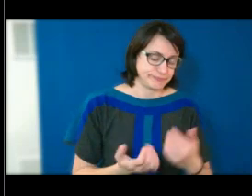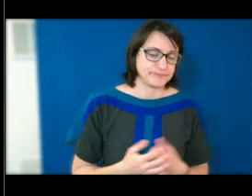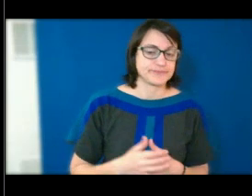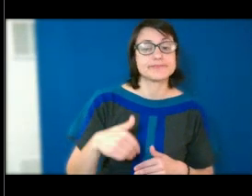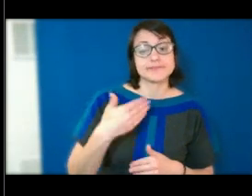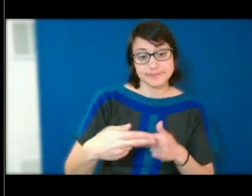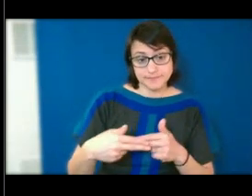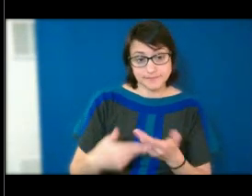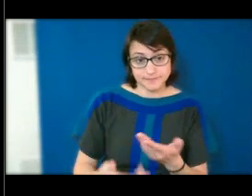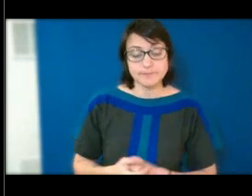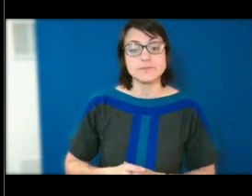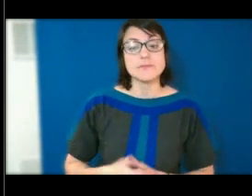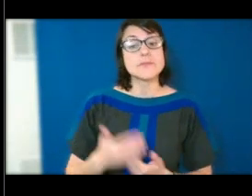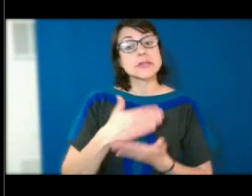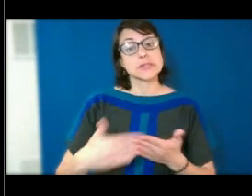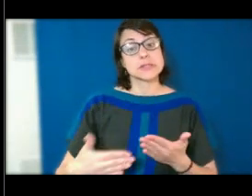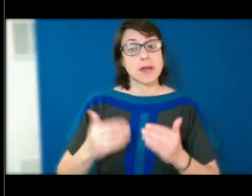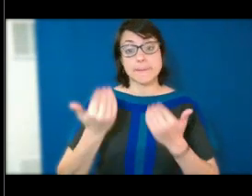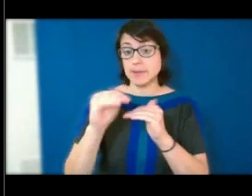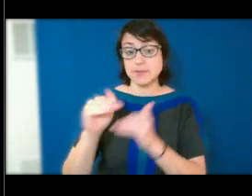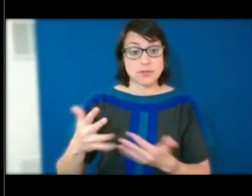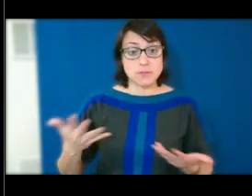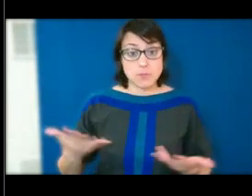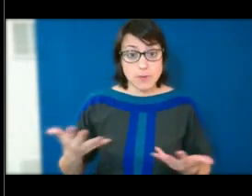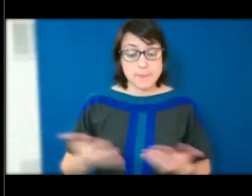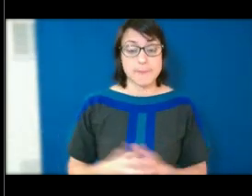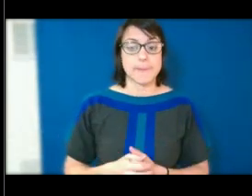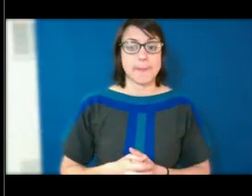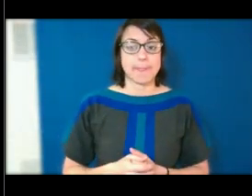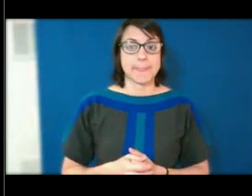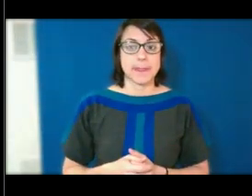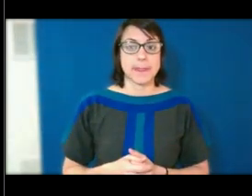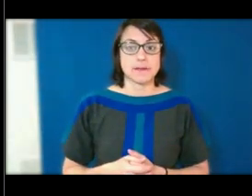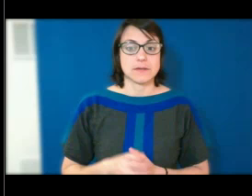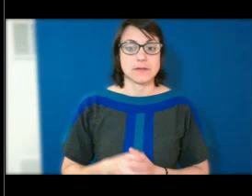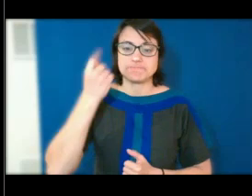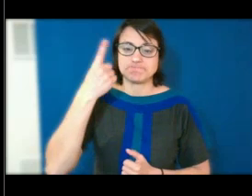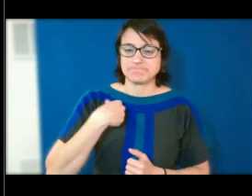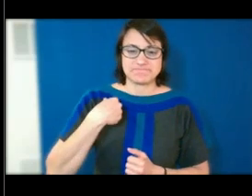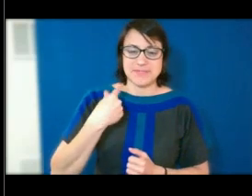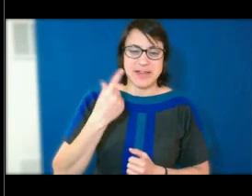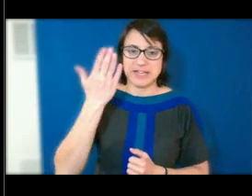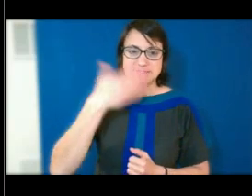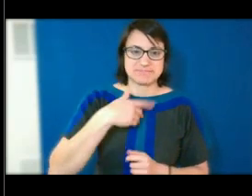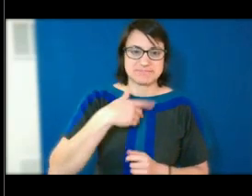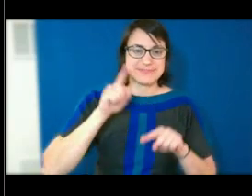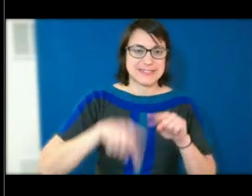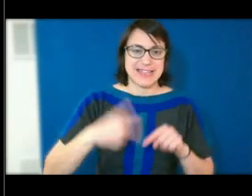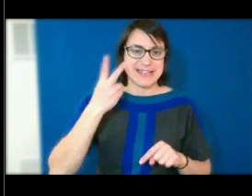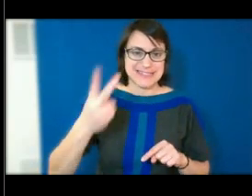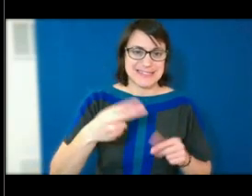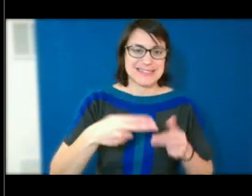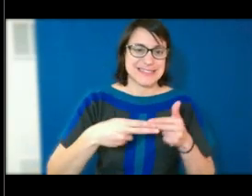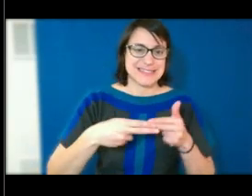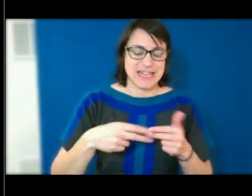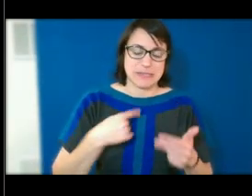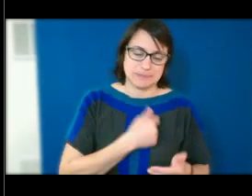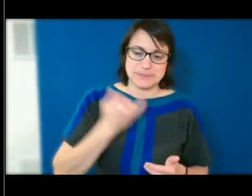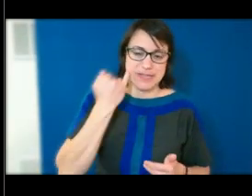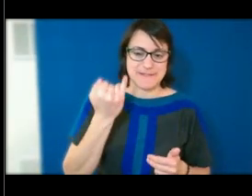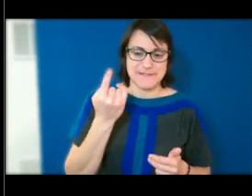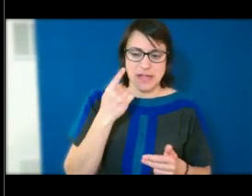So some of the limitations, and I can't see the slide, so pardon me if I keep referring back. So some of the limitations